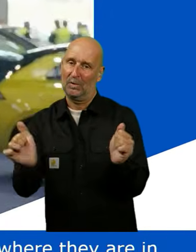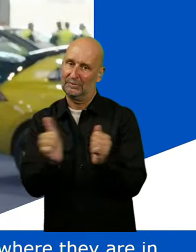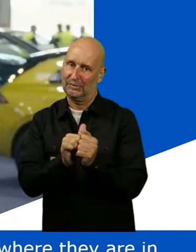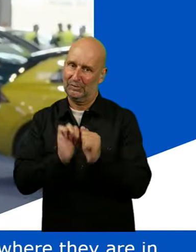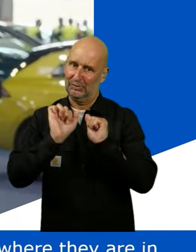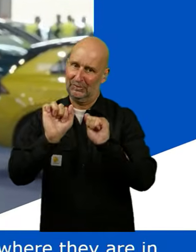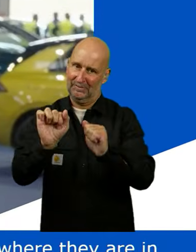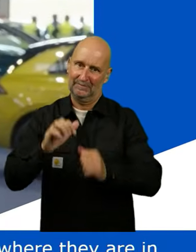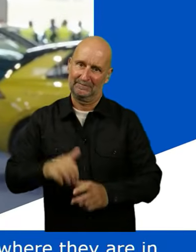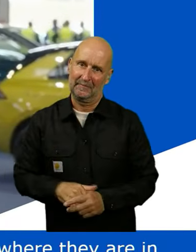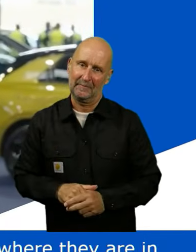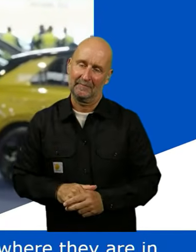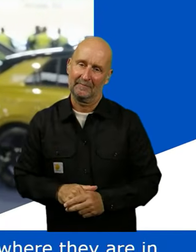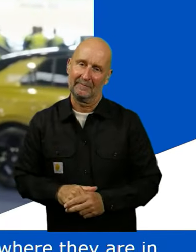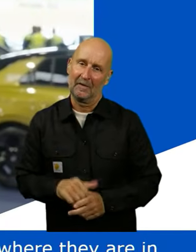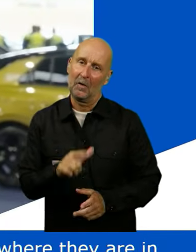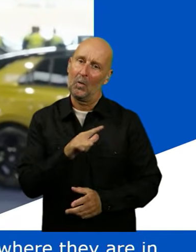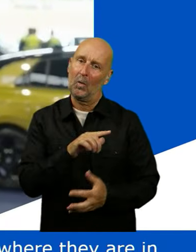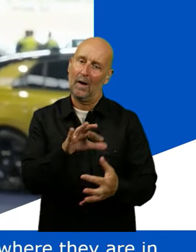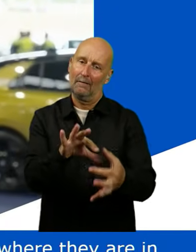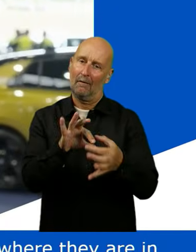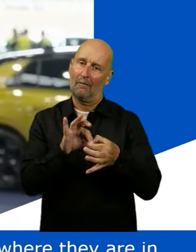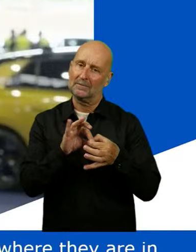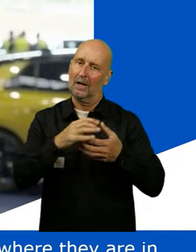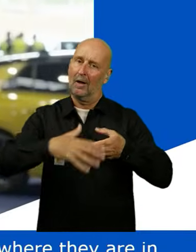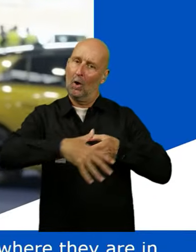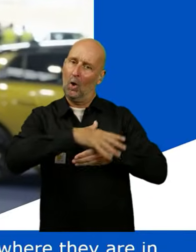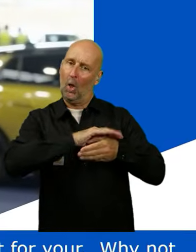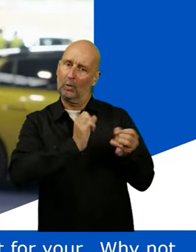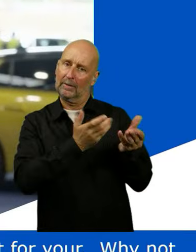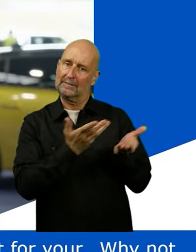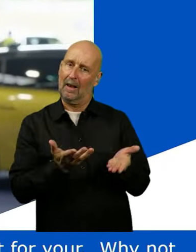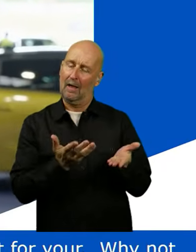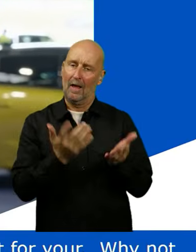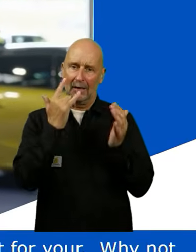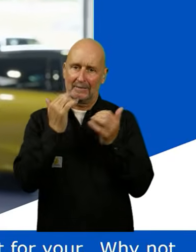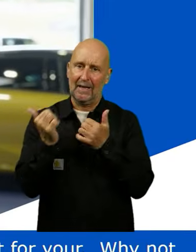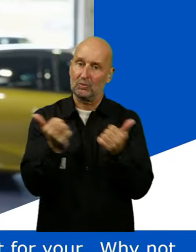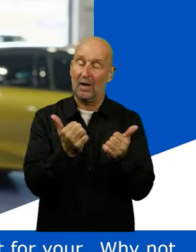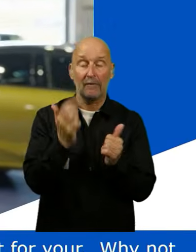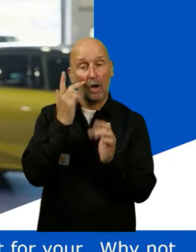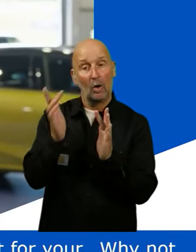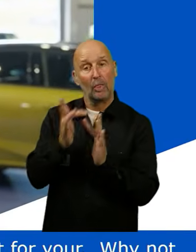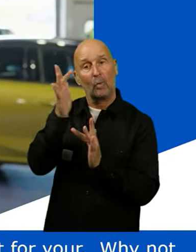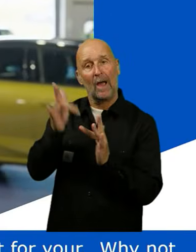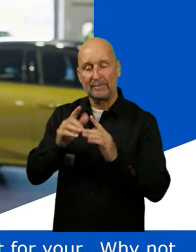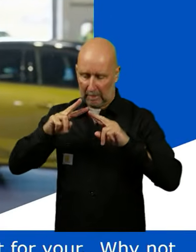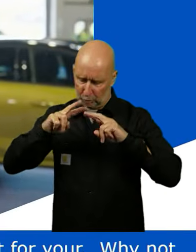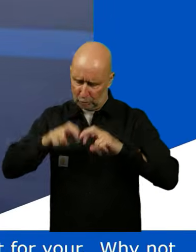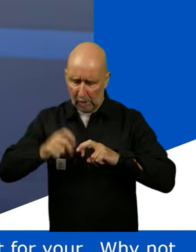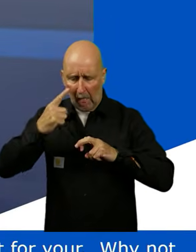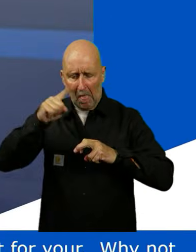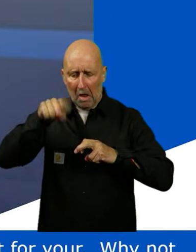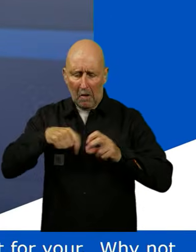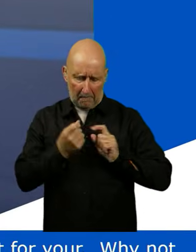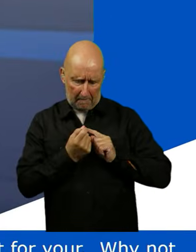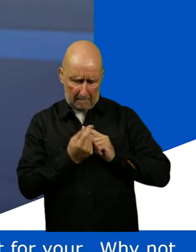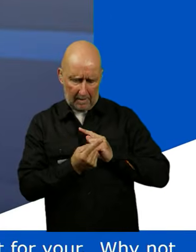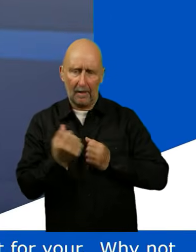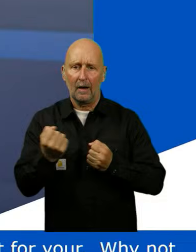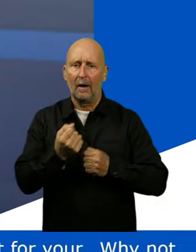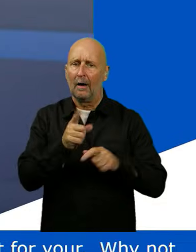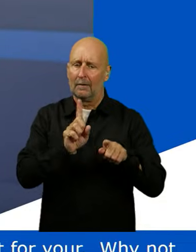you. So why not get in touch with your local dealer to book a test drive? You can use our website to search for your nearest dealer. And we've